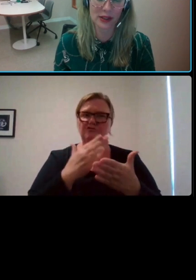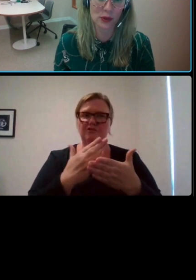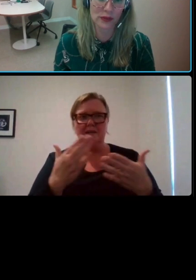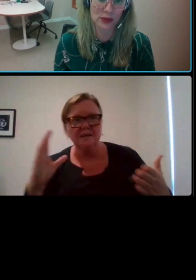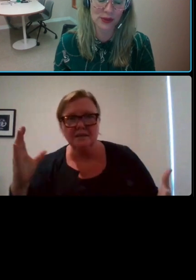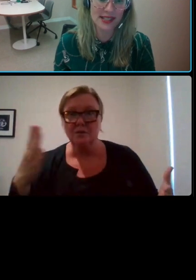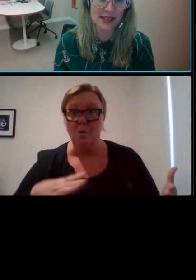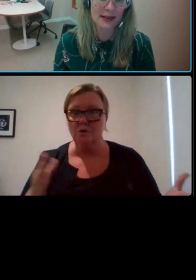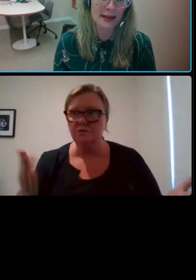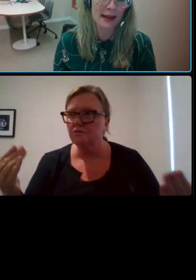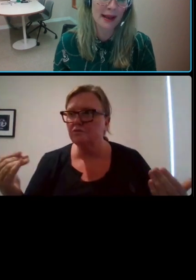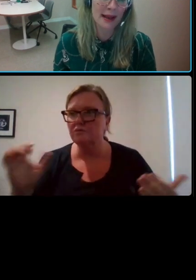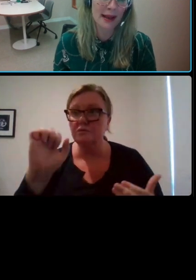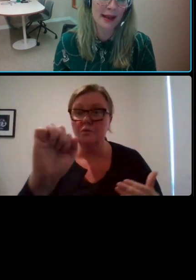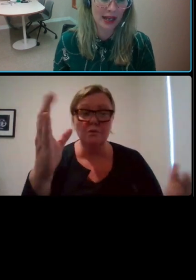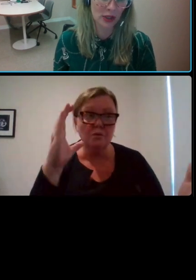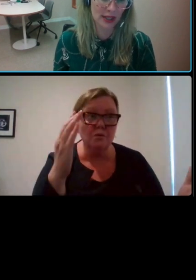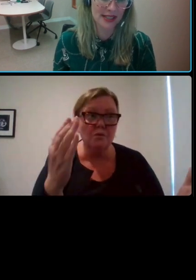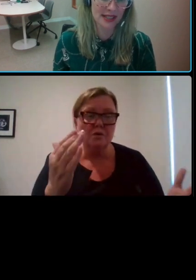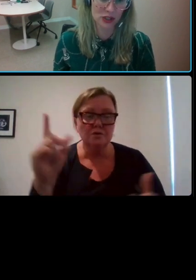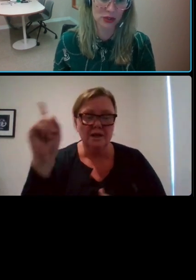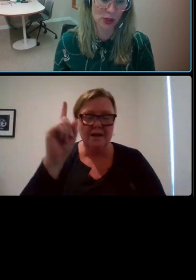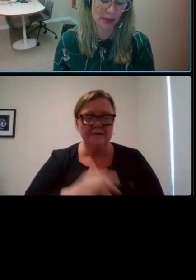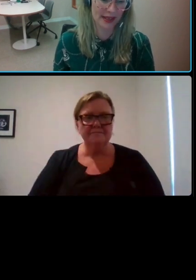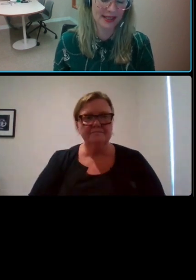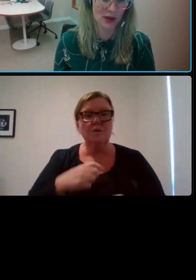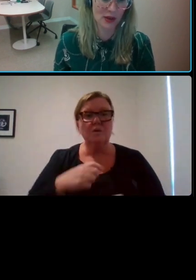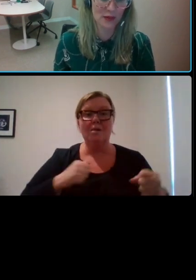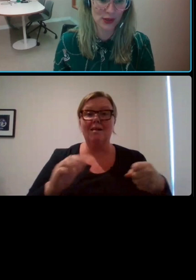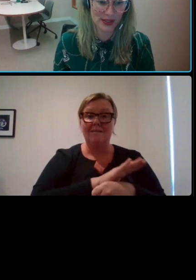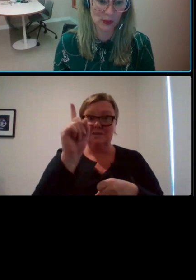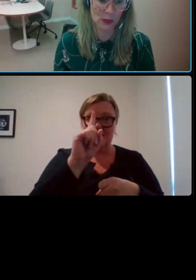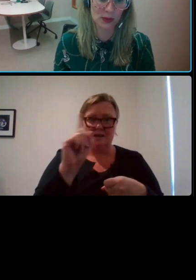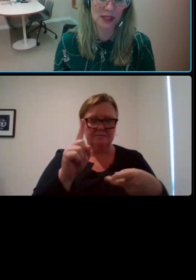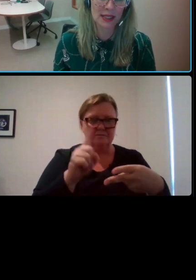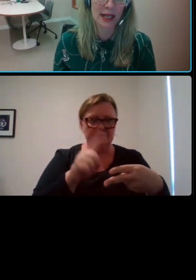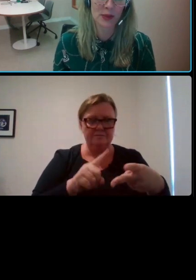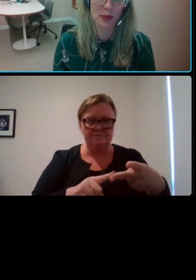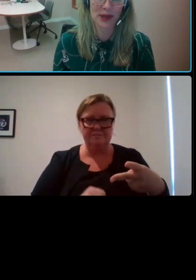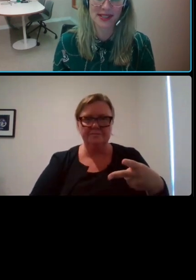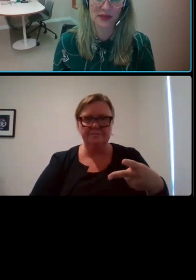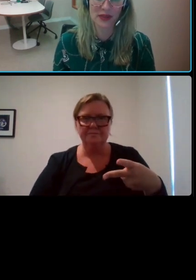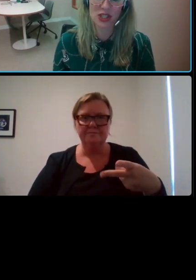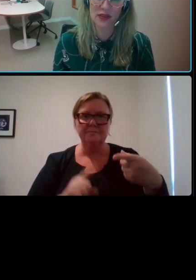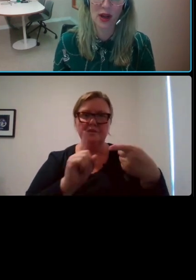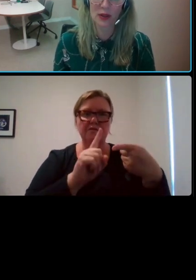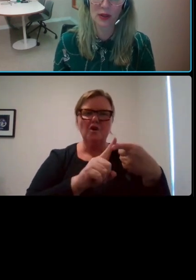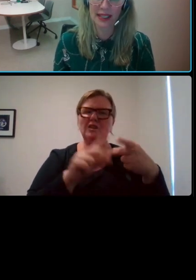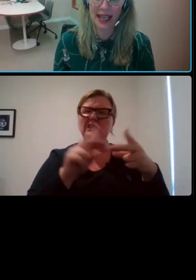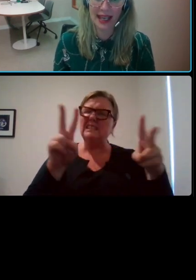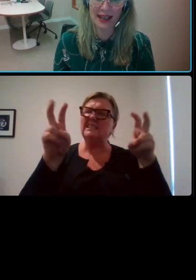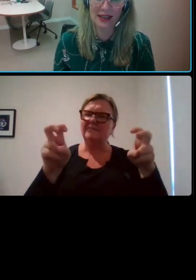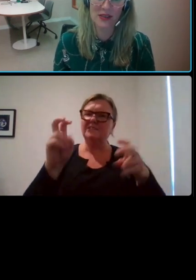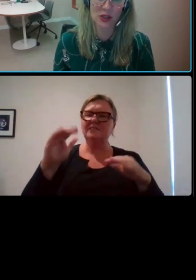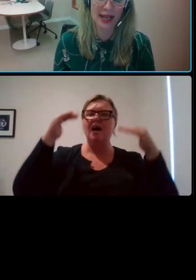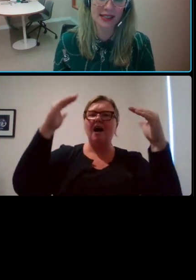in hearing your views. Today, I'm going to cover two topics. So first of all, the proposed definition of high